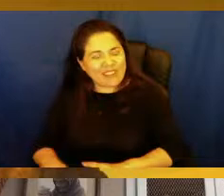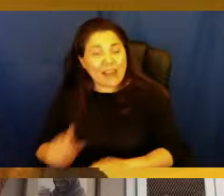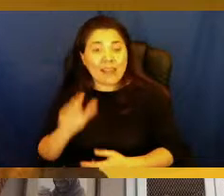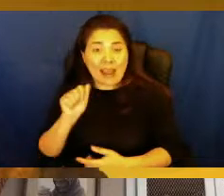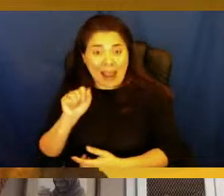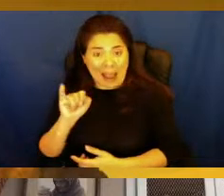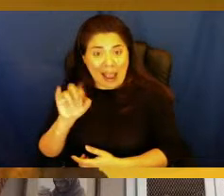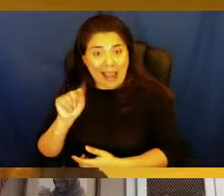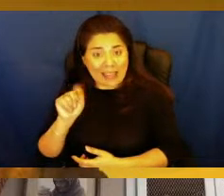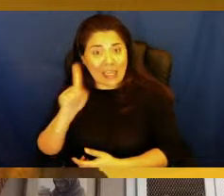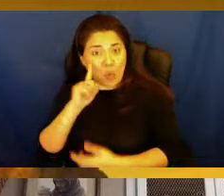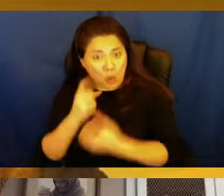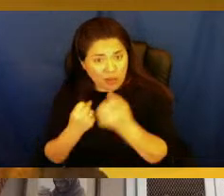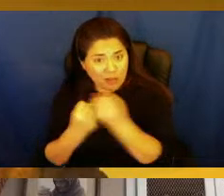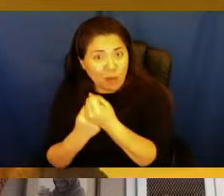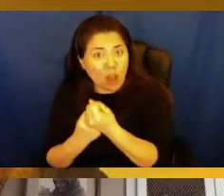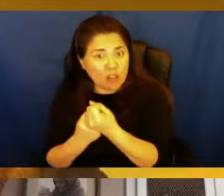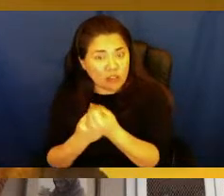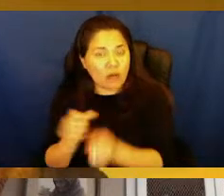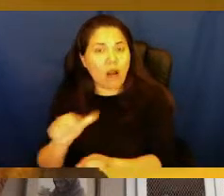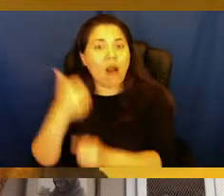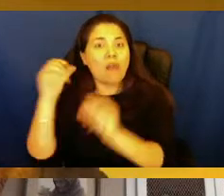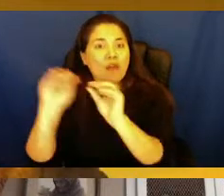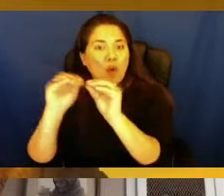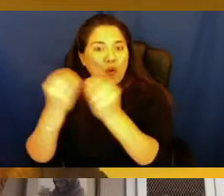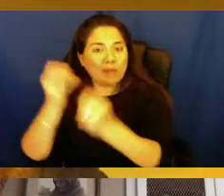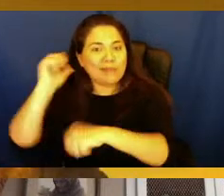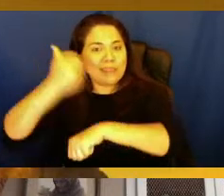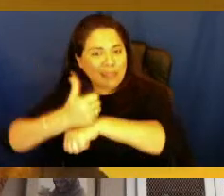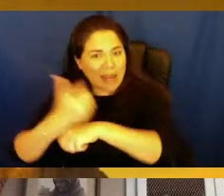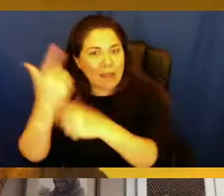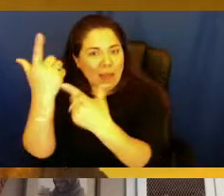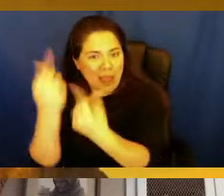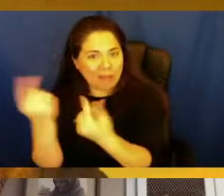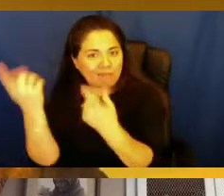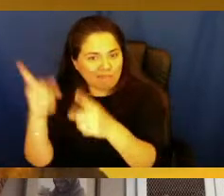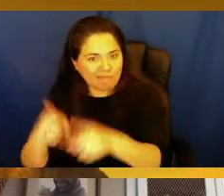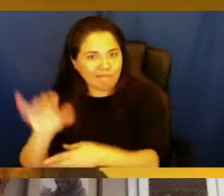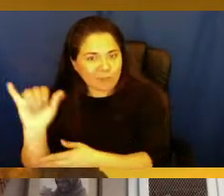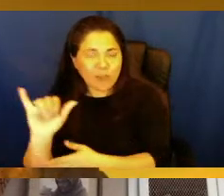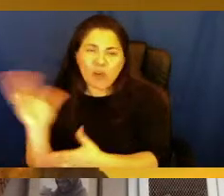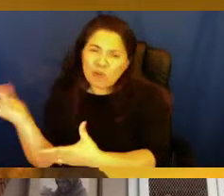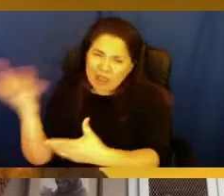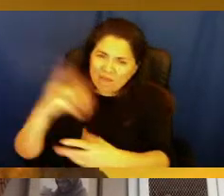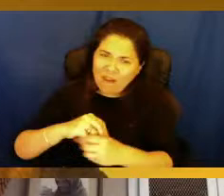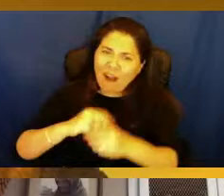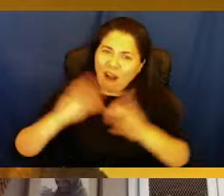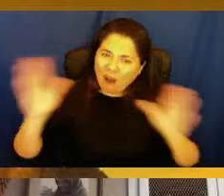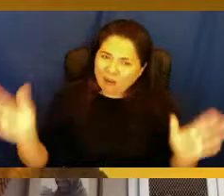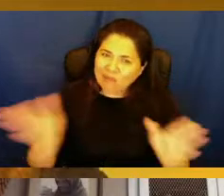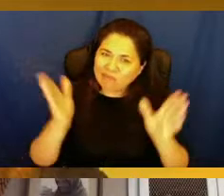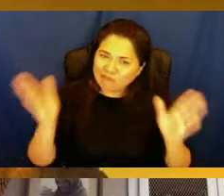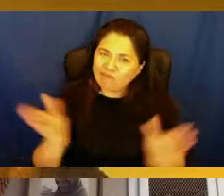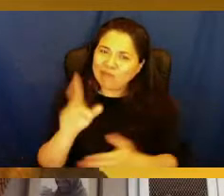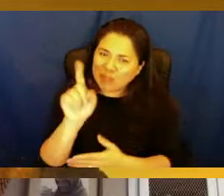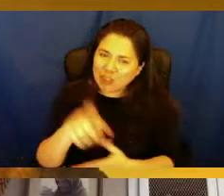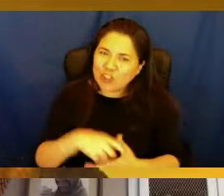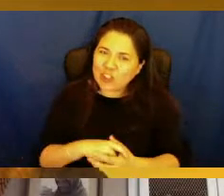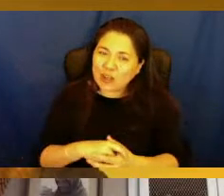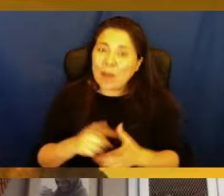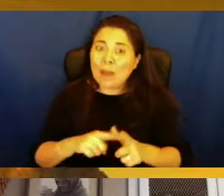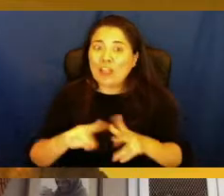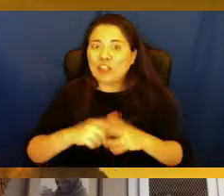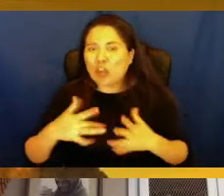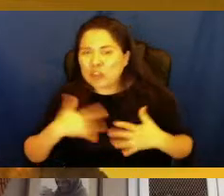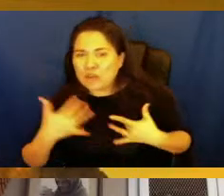sponsors, and I know there are other organizations that do the same thing. So, get involved with that, and just feel your way around.